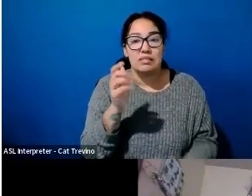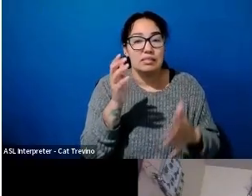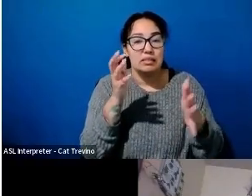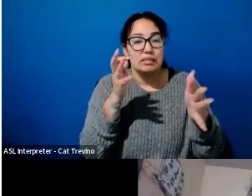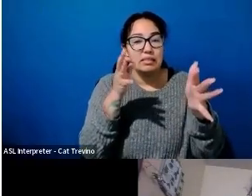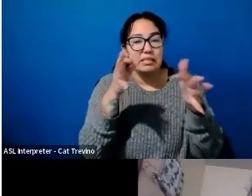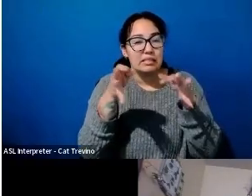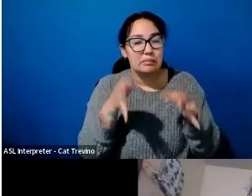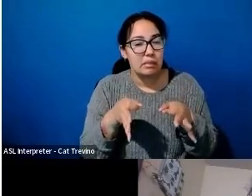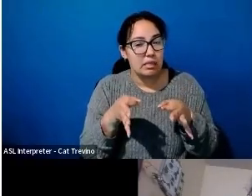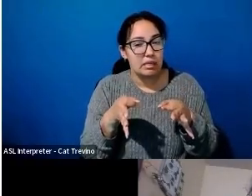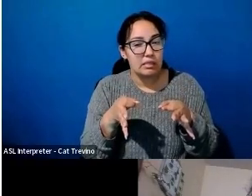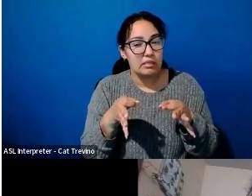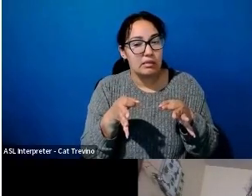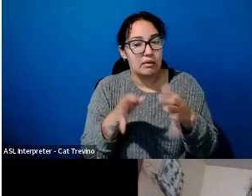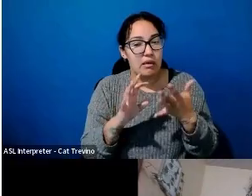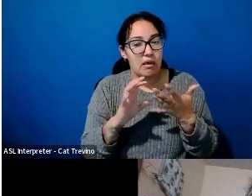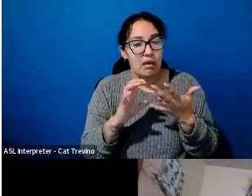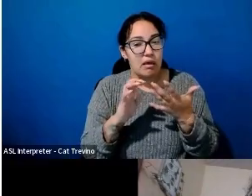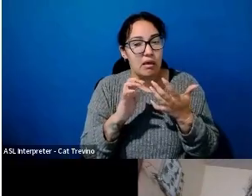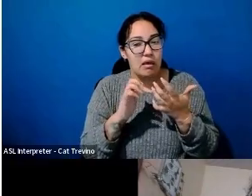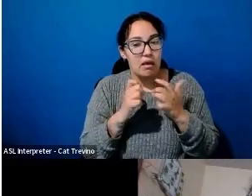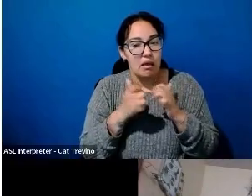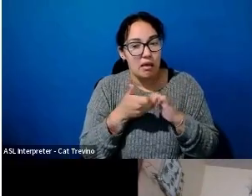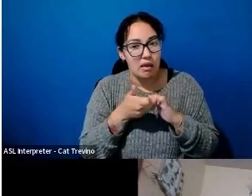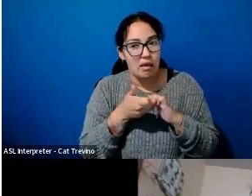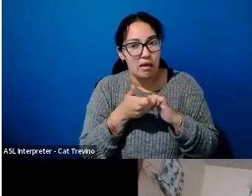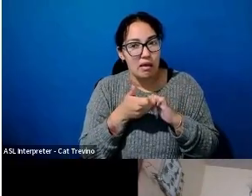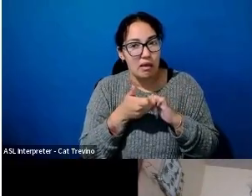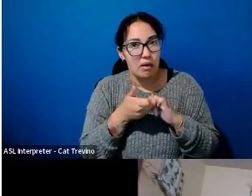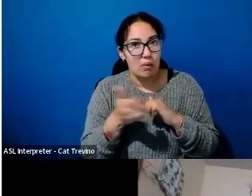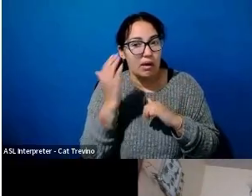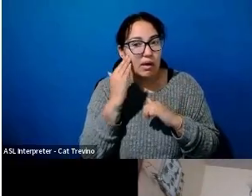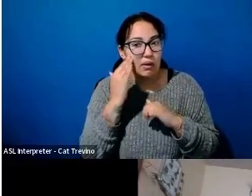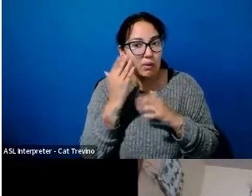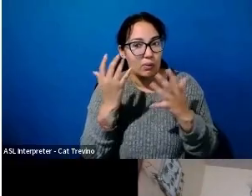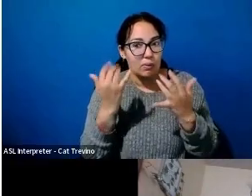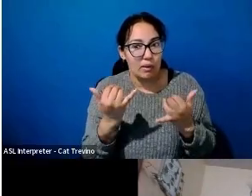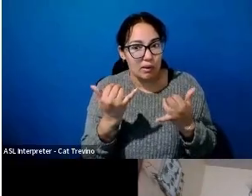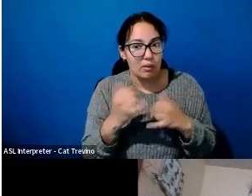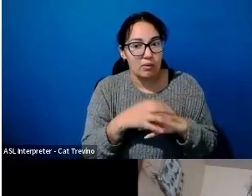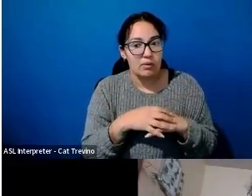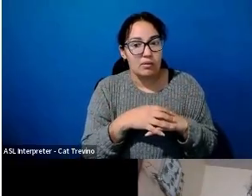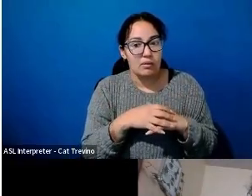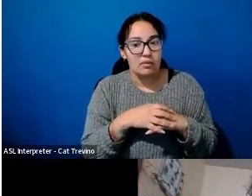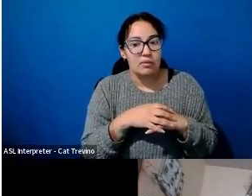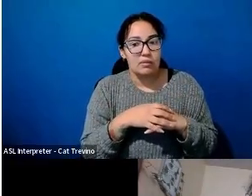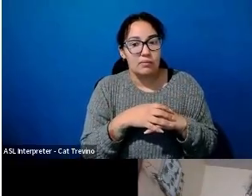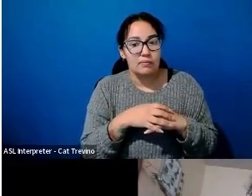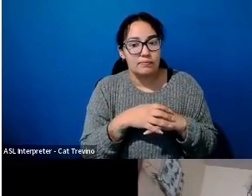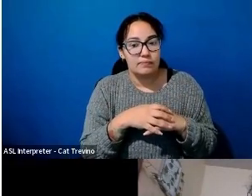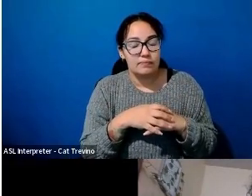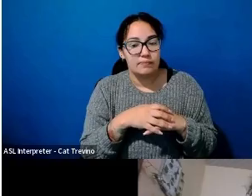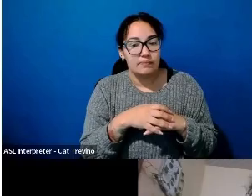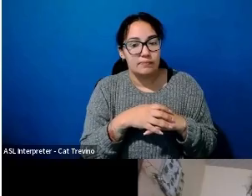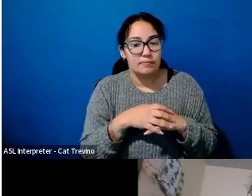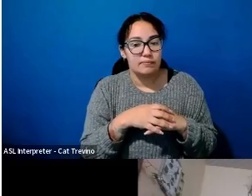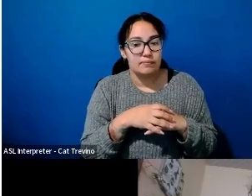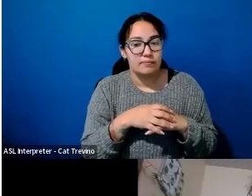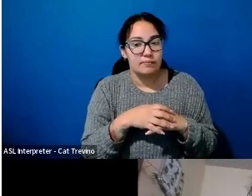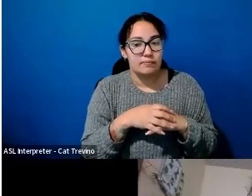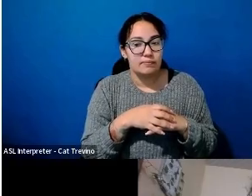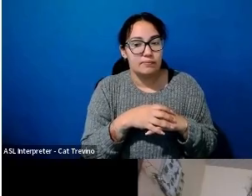me the way that I know what it is now, now that I'm an adult.